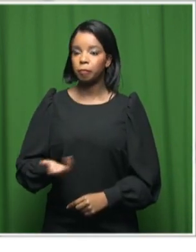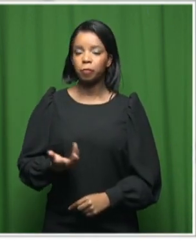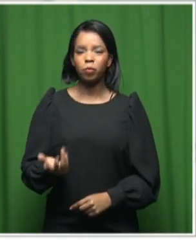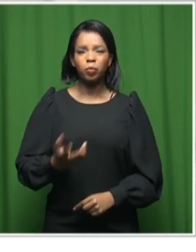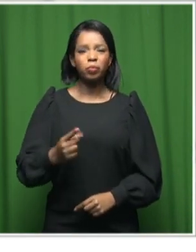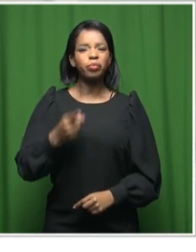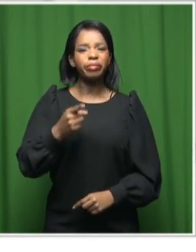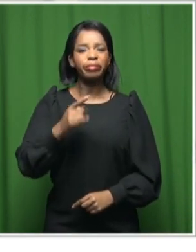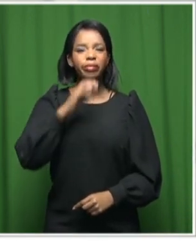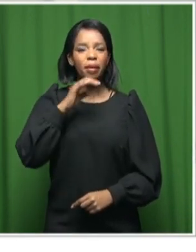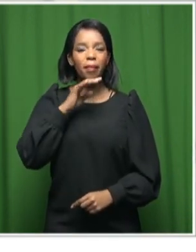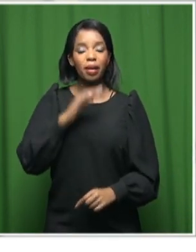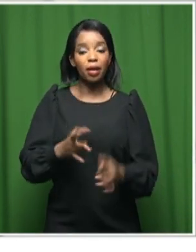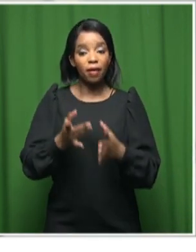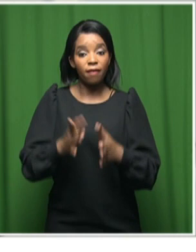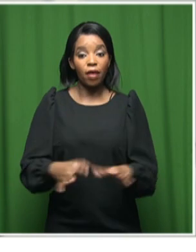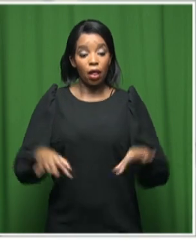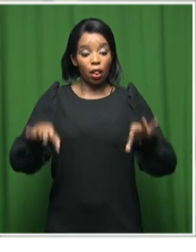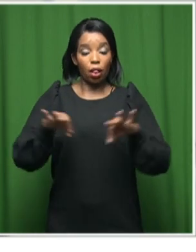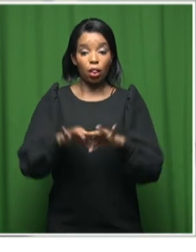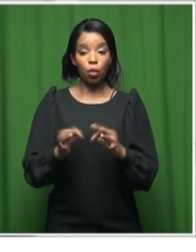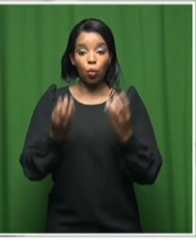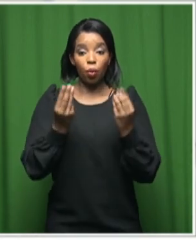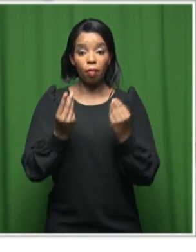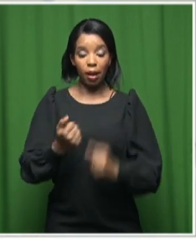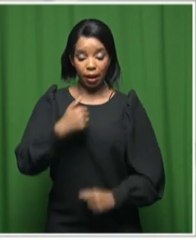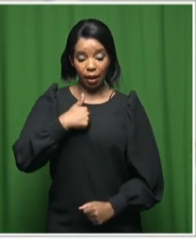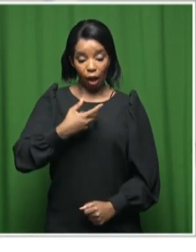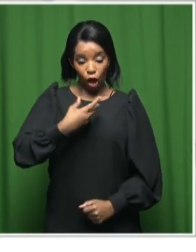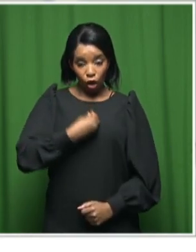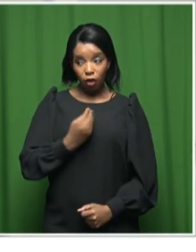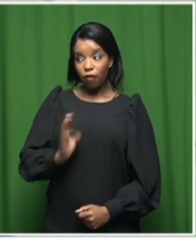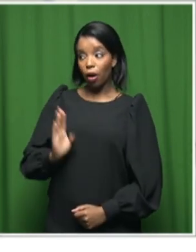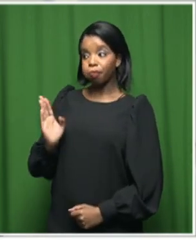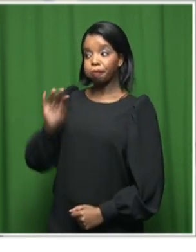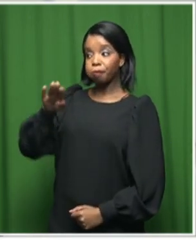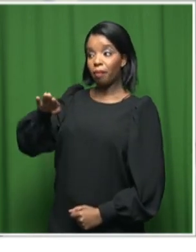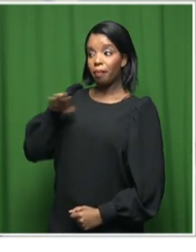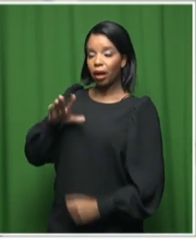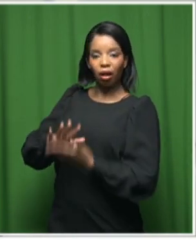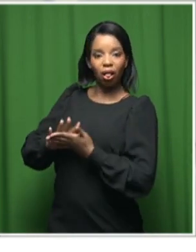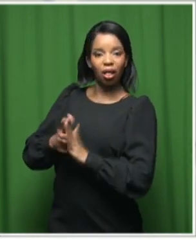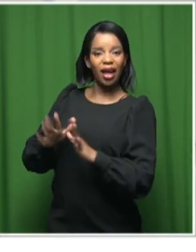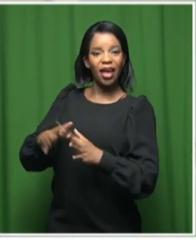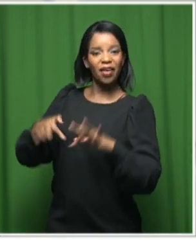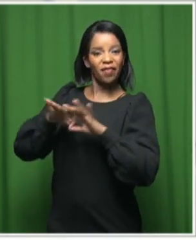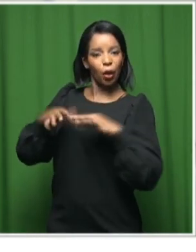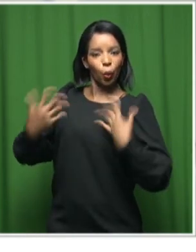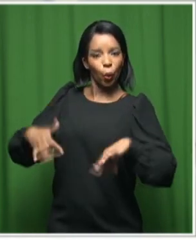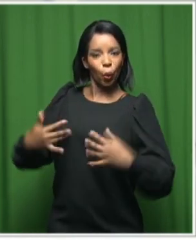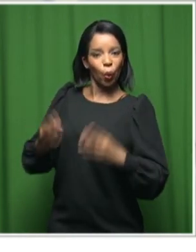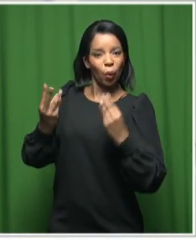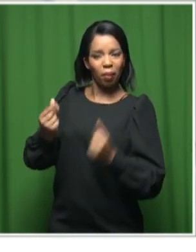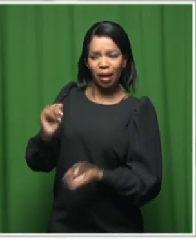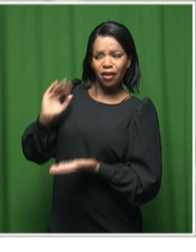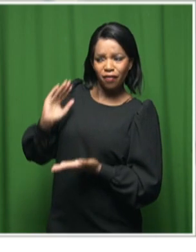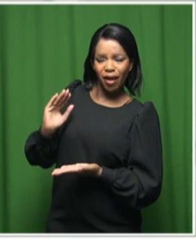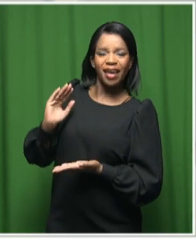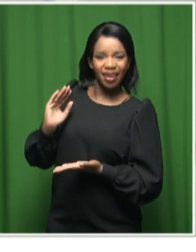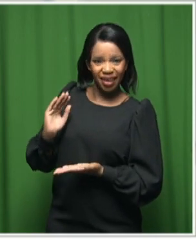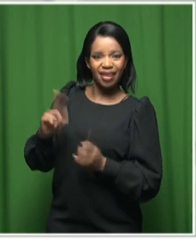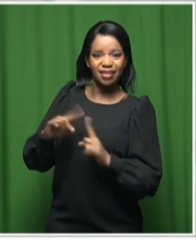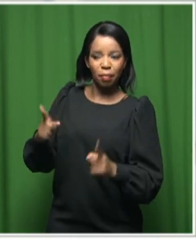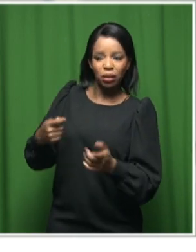takes away the value of the money that is in your pocket. So that's why the central bank had to